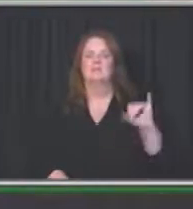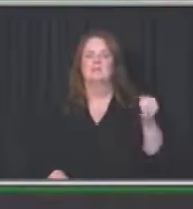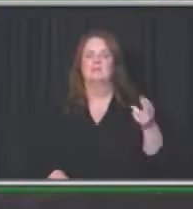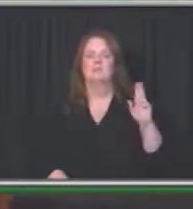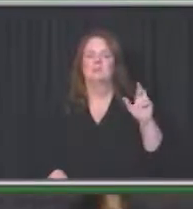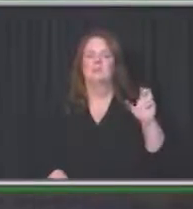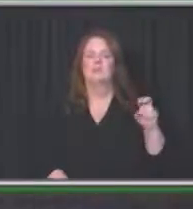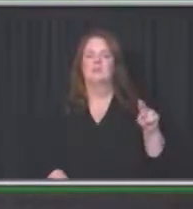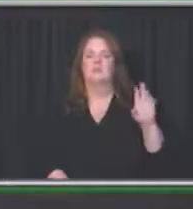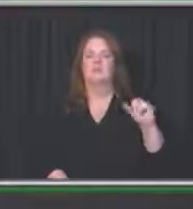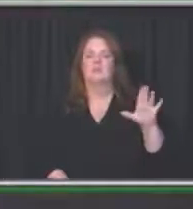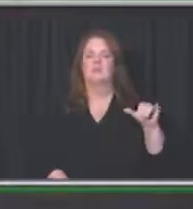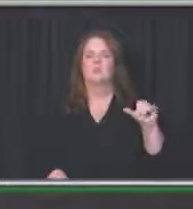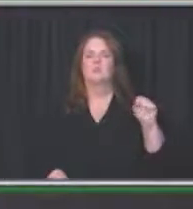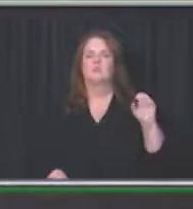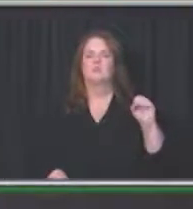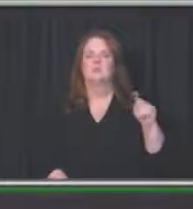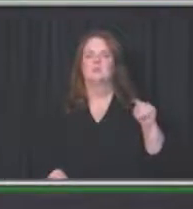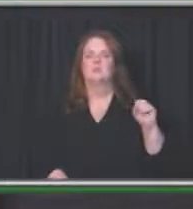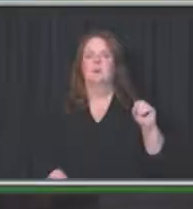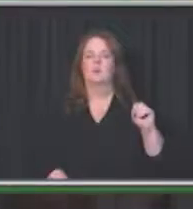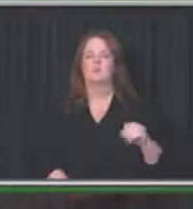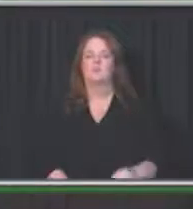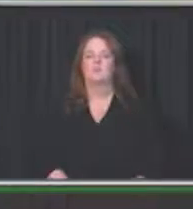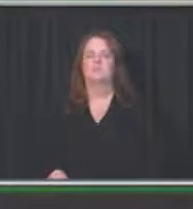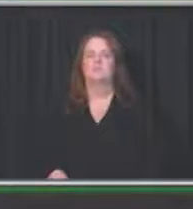Jonathan Corey Soto.